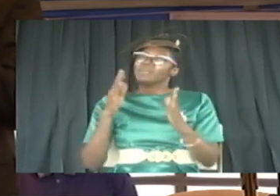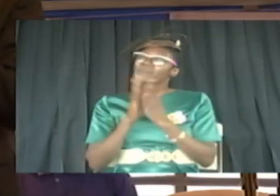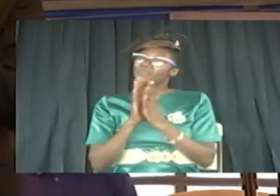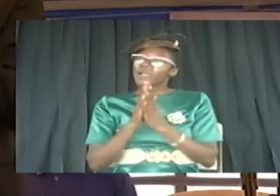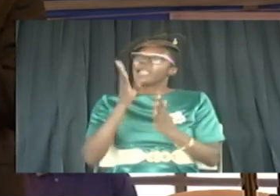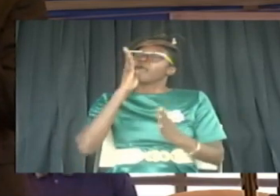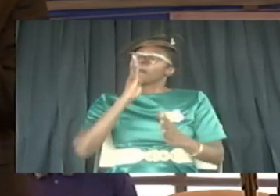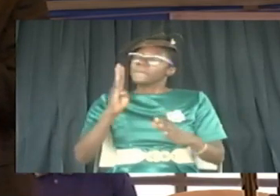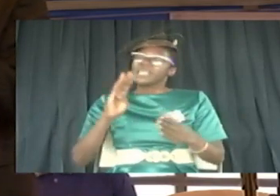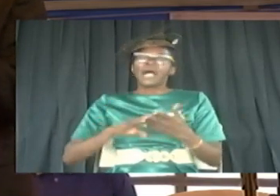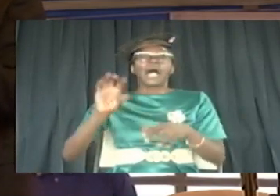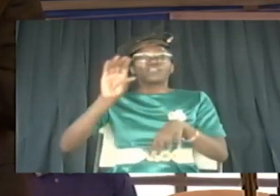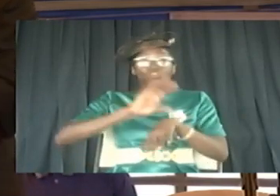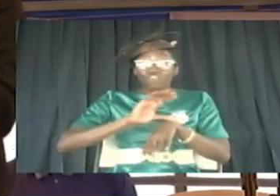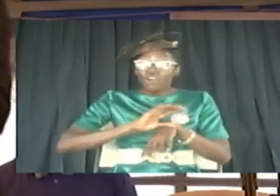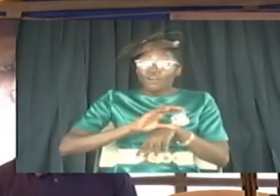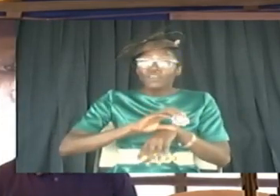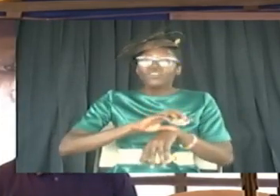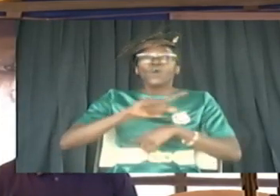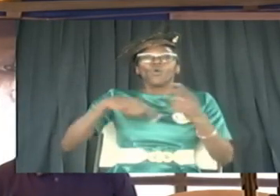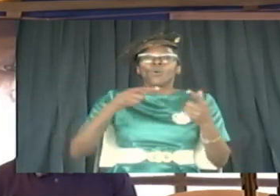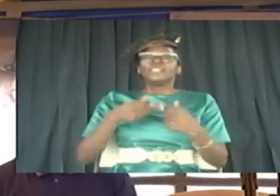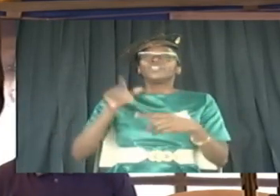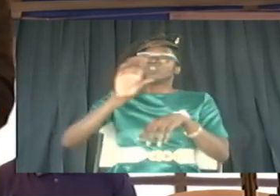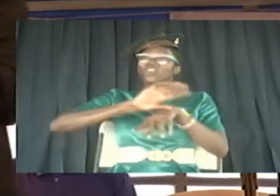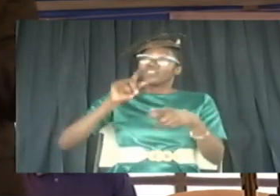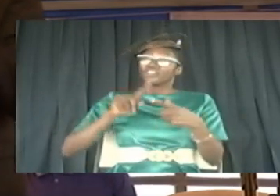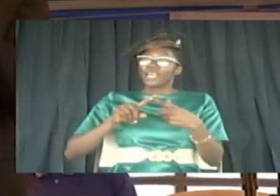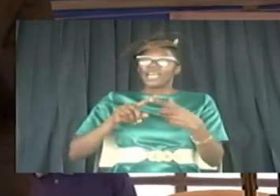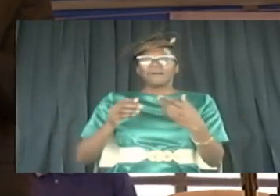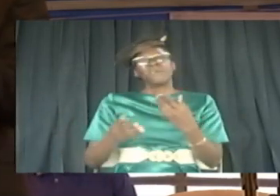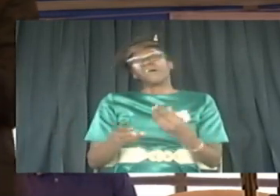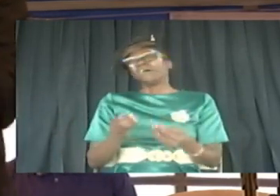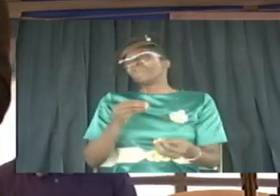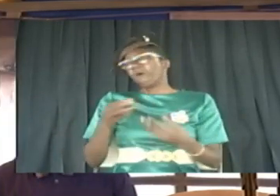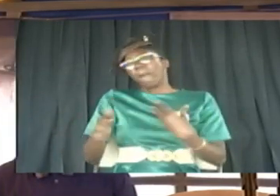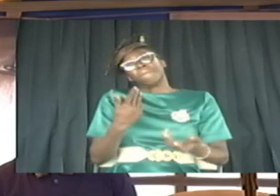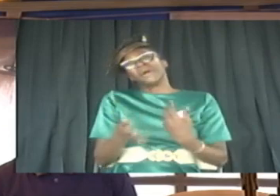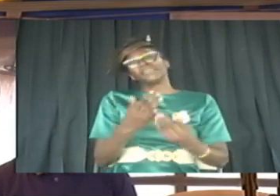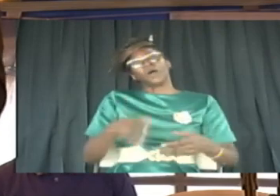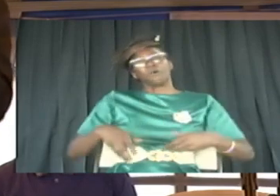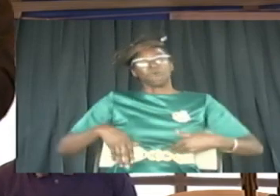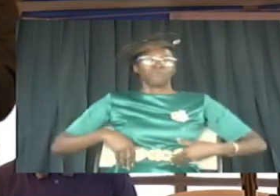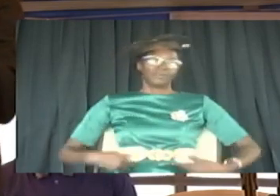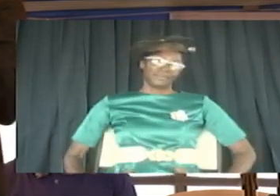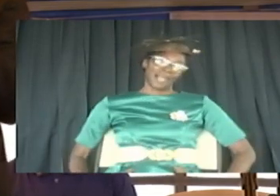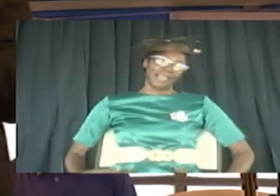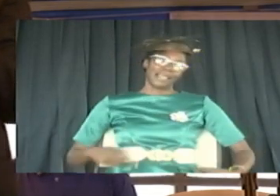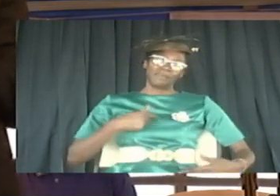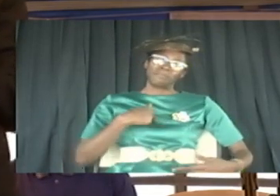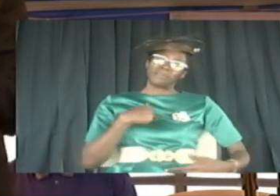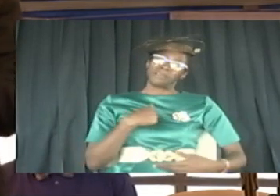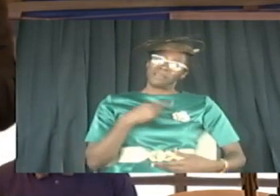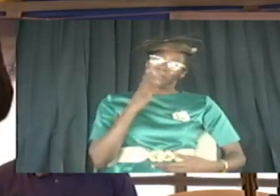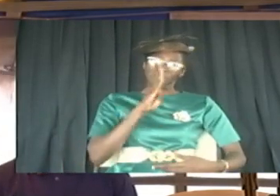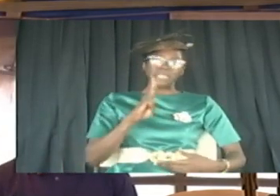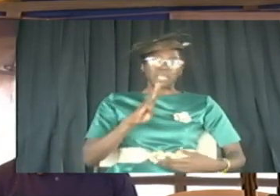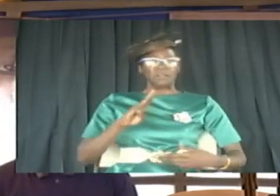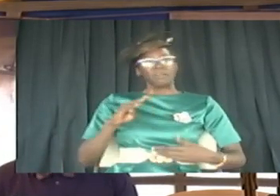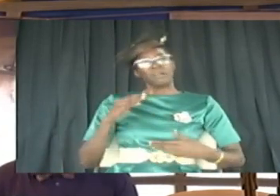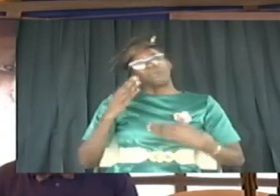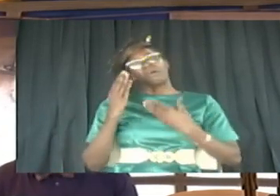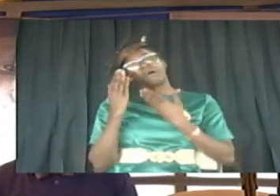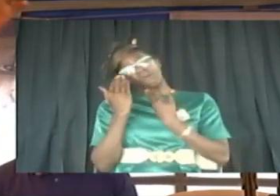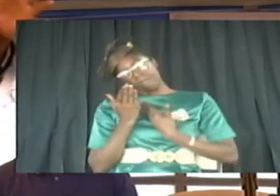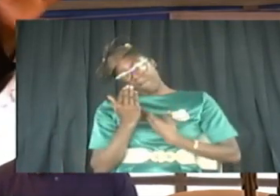at church when it is church time. It doesn't matter how tired I am. It doesn't matter how low I feel. I